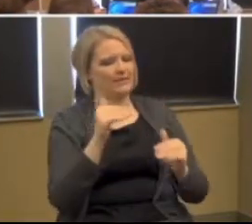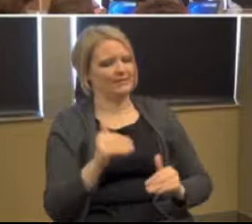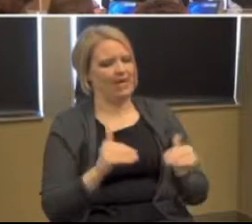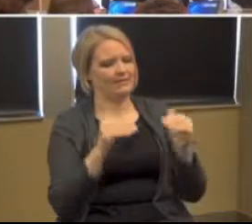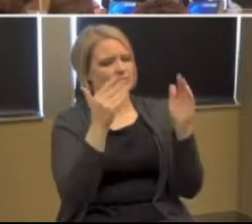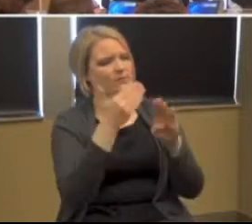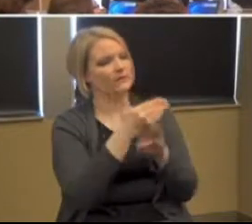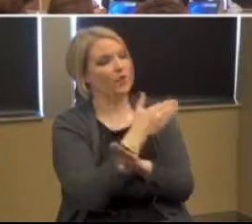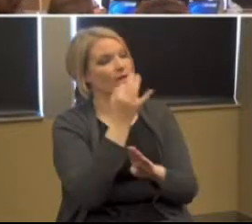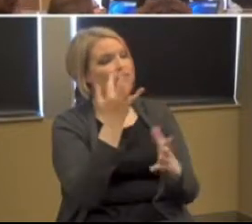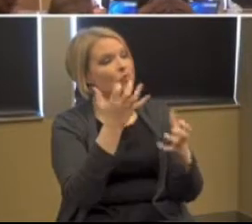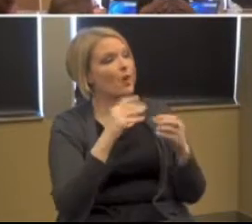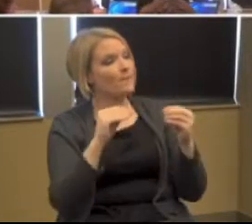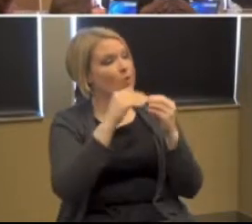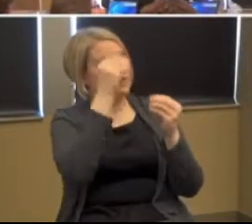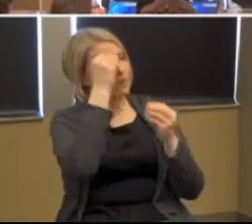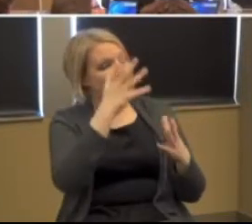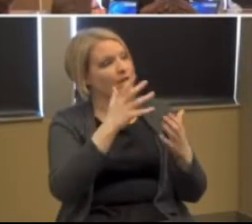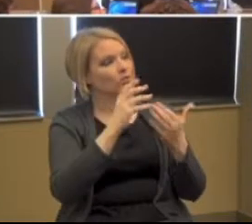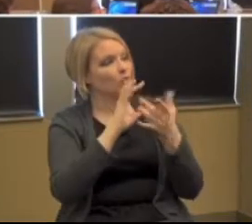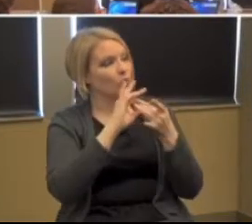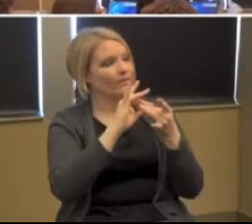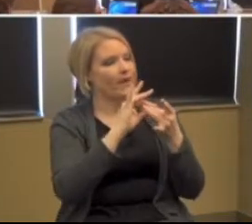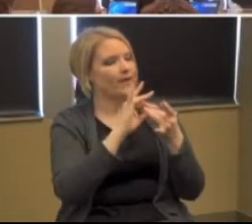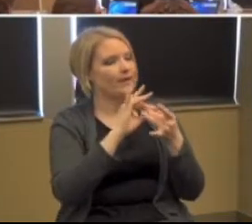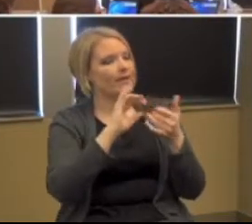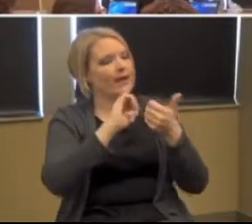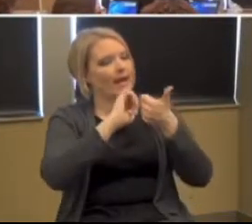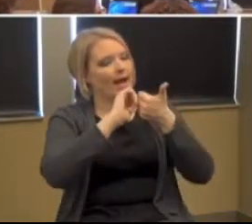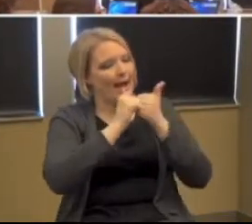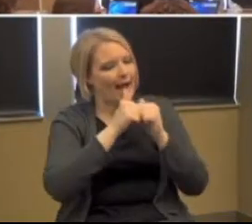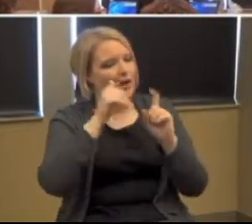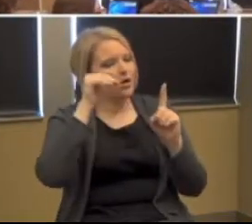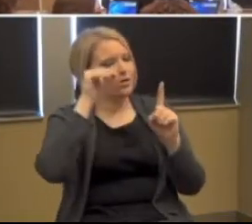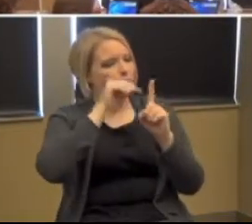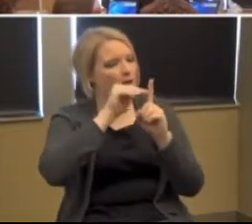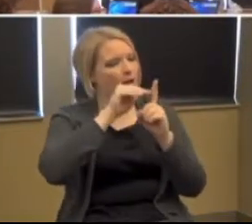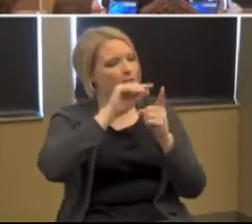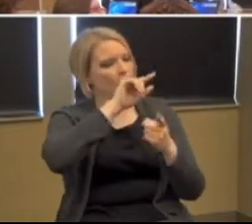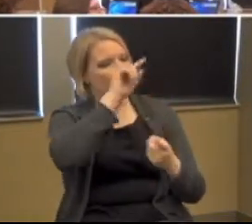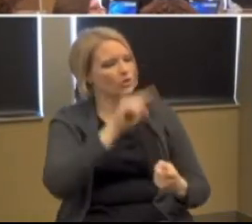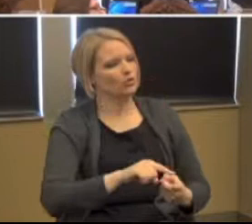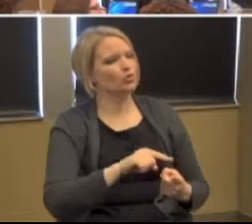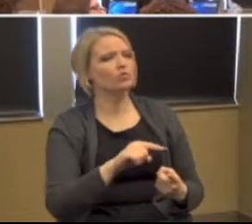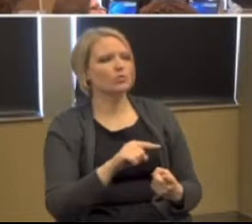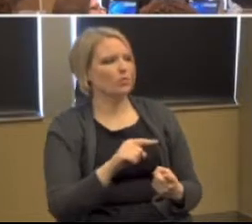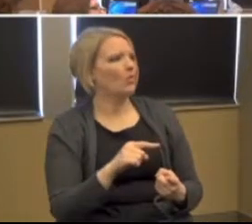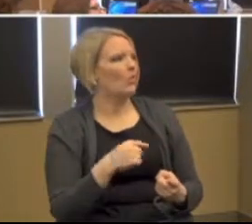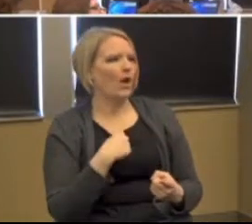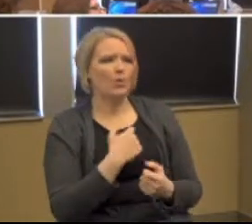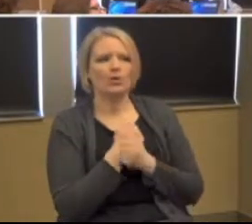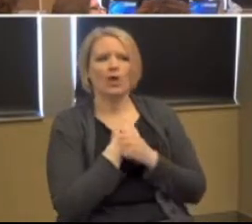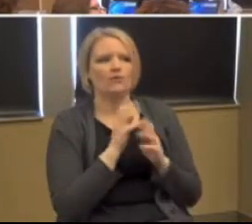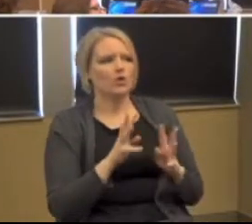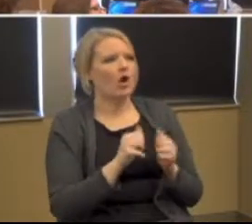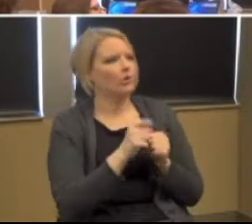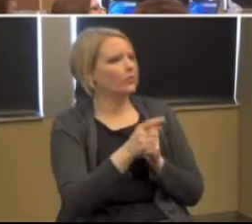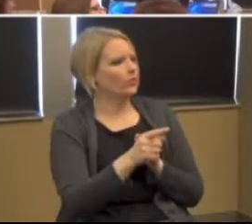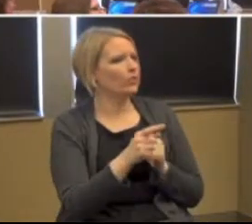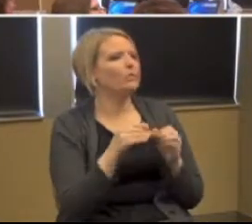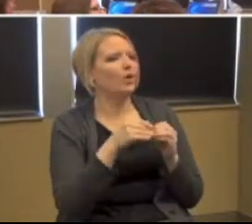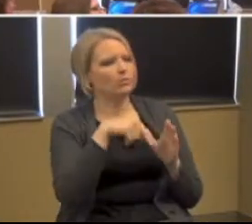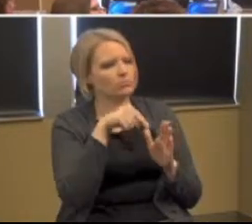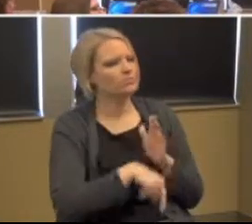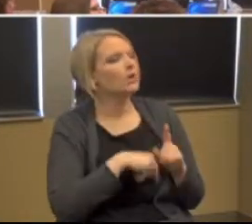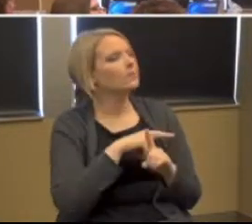further information on ways that you can think about your prompt and how to fade that, then we would love to talk with you about that some